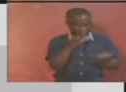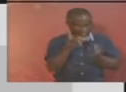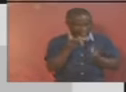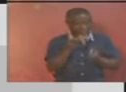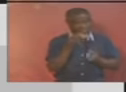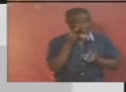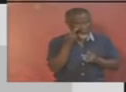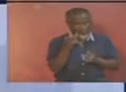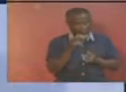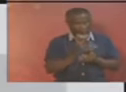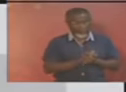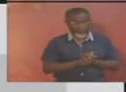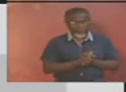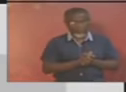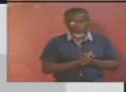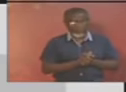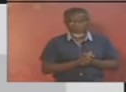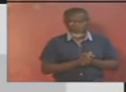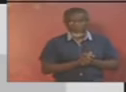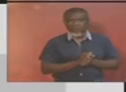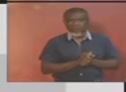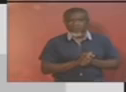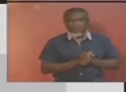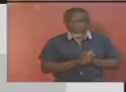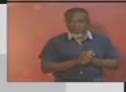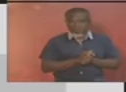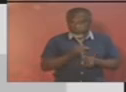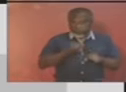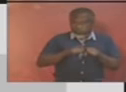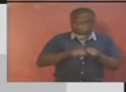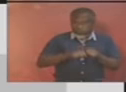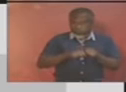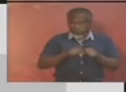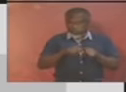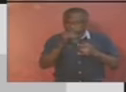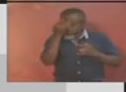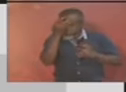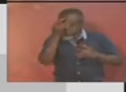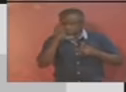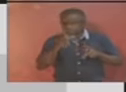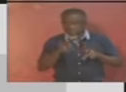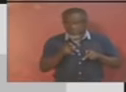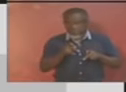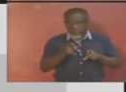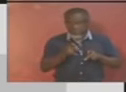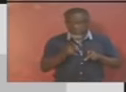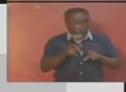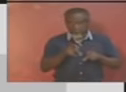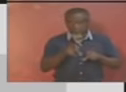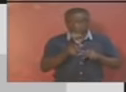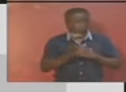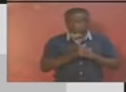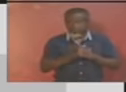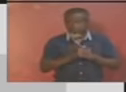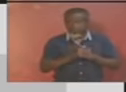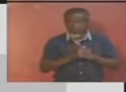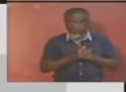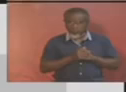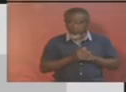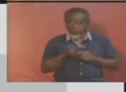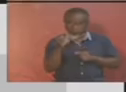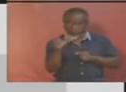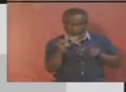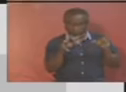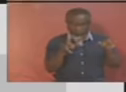far. Next slide. So patient distribution by sex. This is my last slide, just to say that we have throughout the pandemic